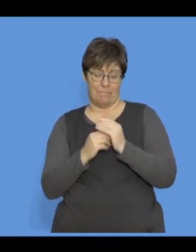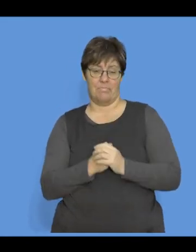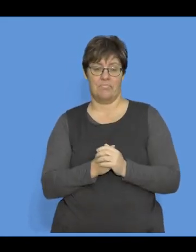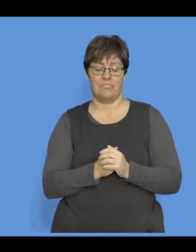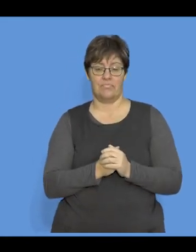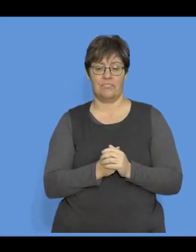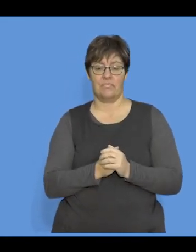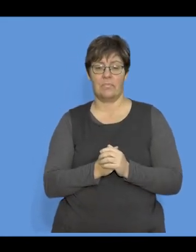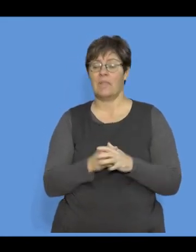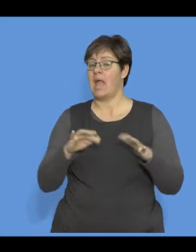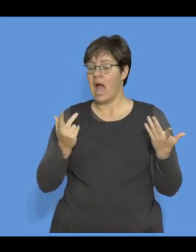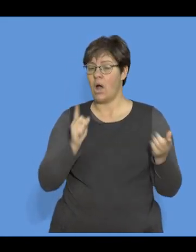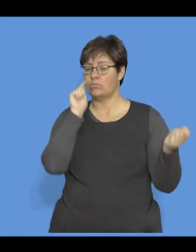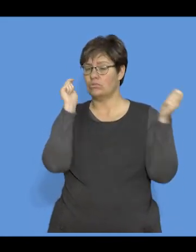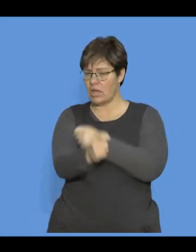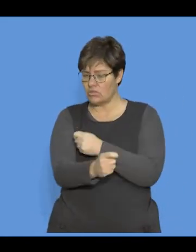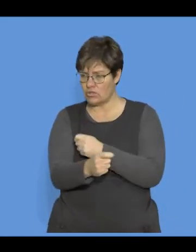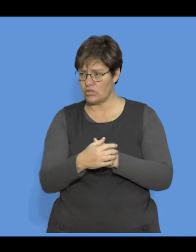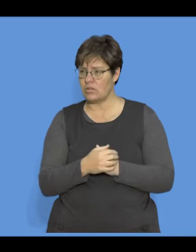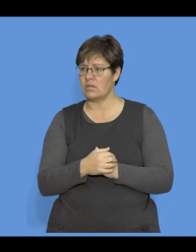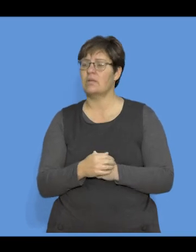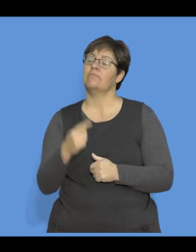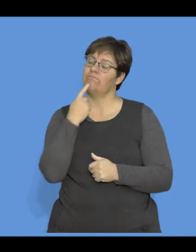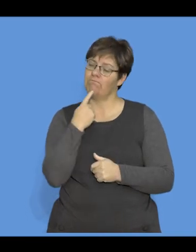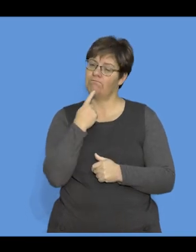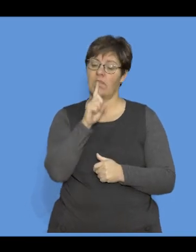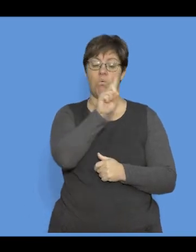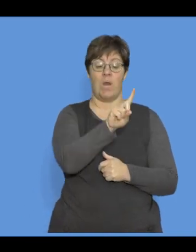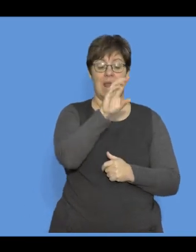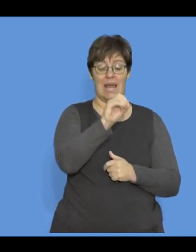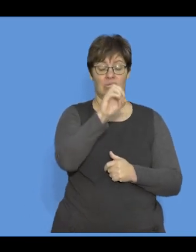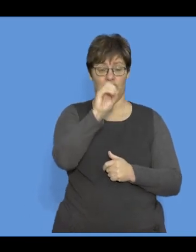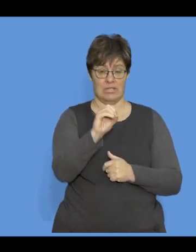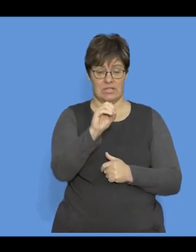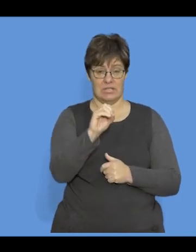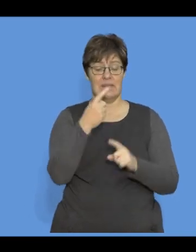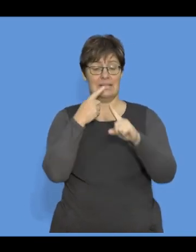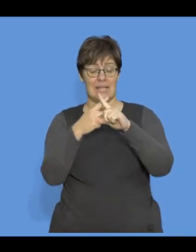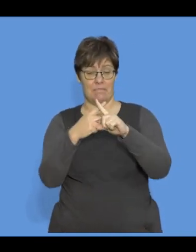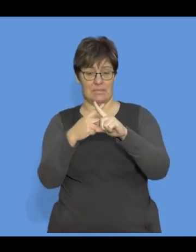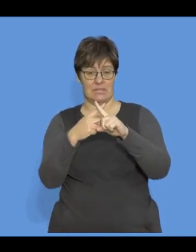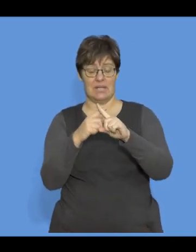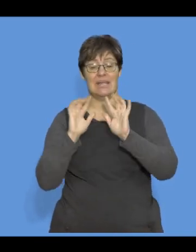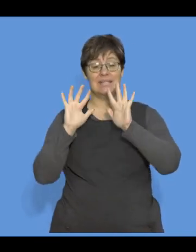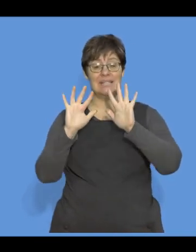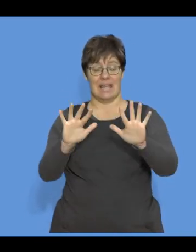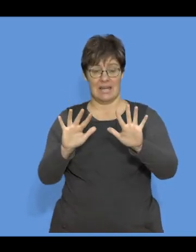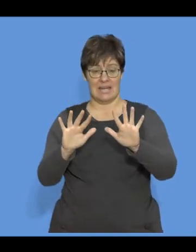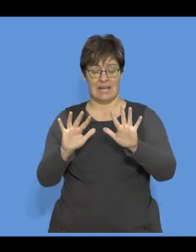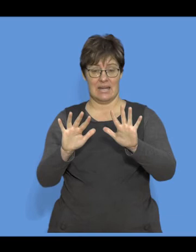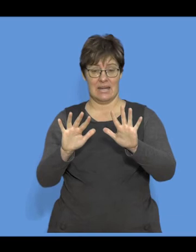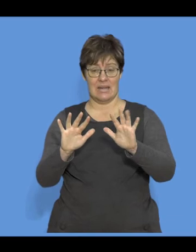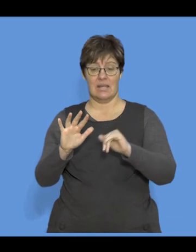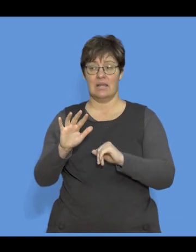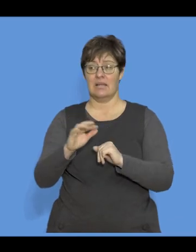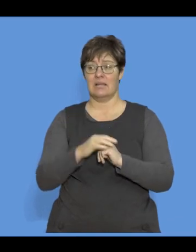And so how am I going to do the conversion? I'm going to say 100 times 10 to the